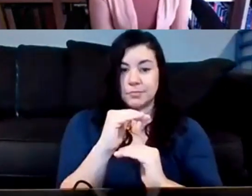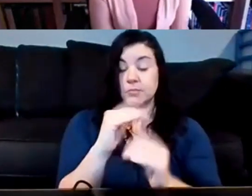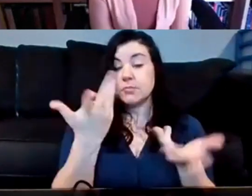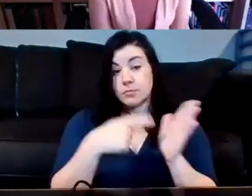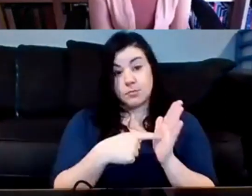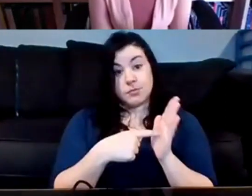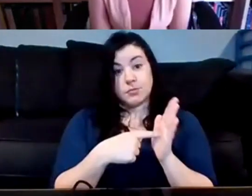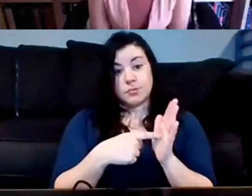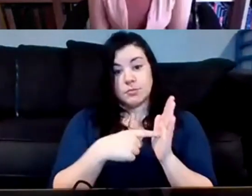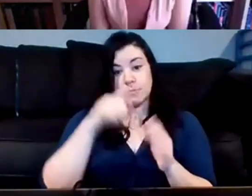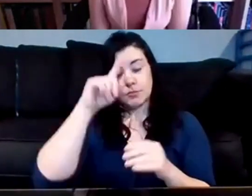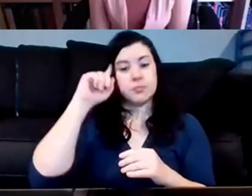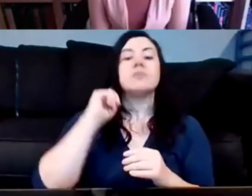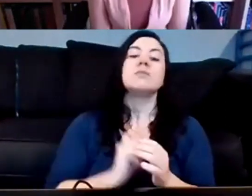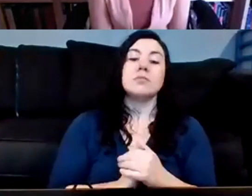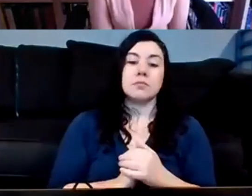the National